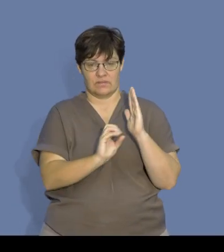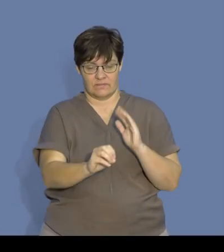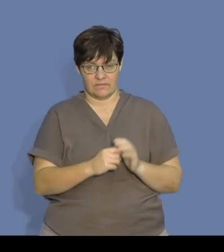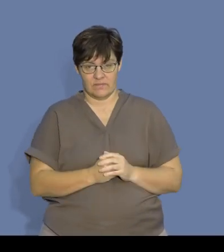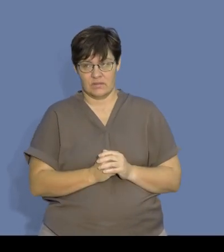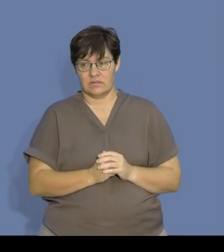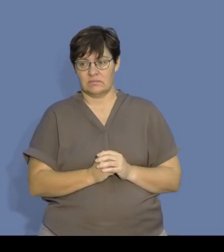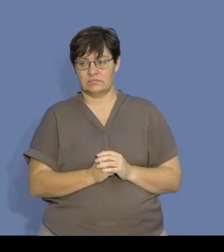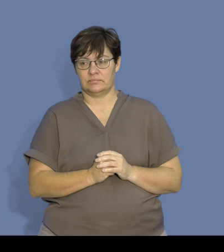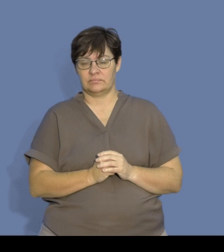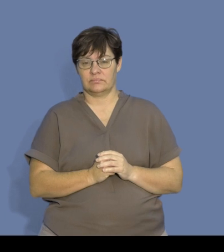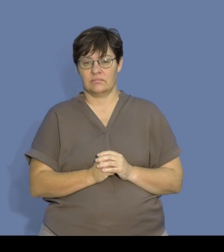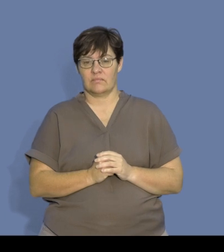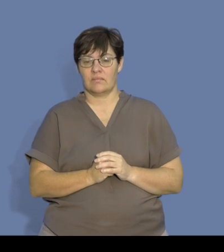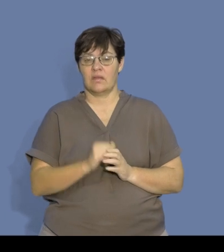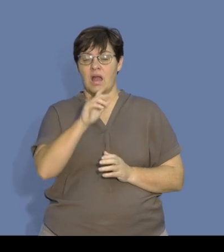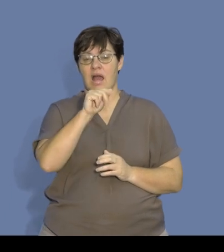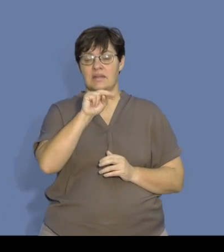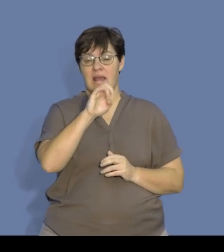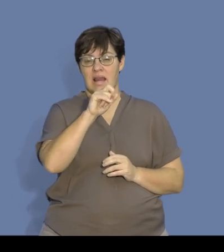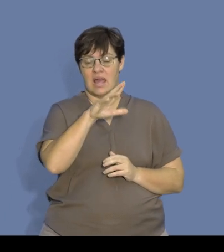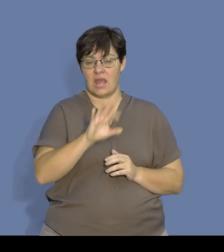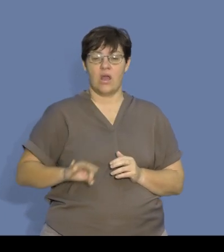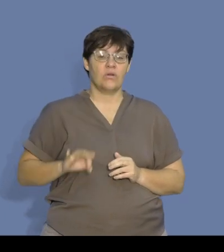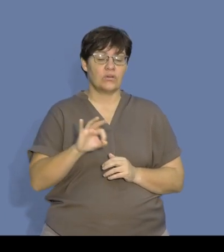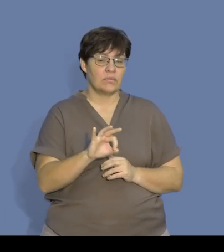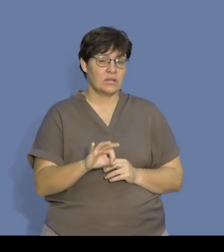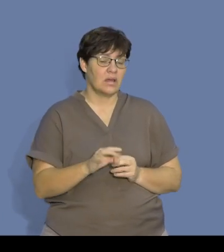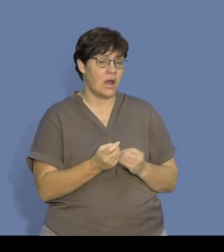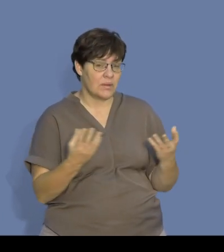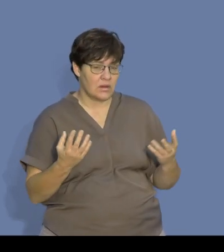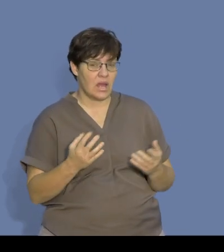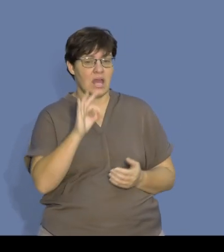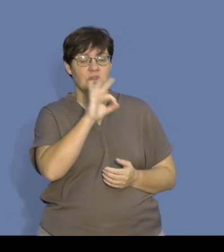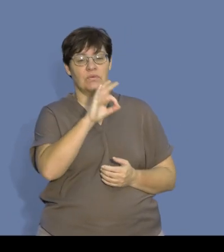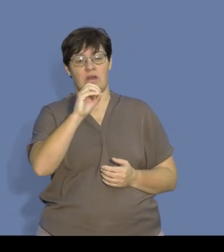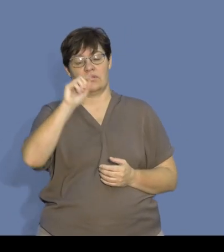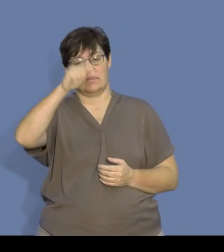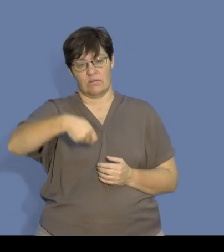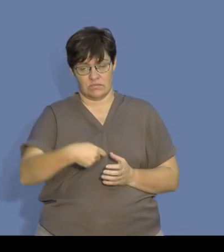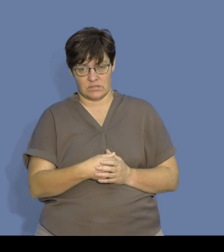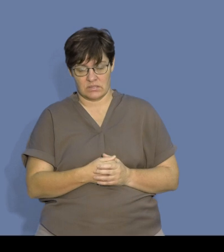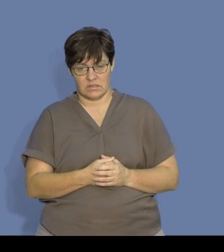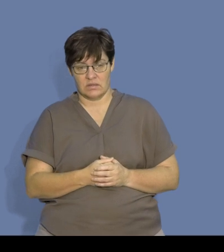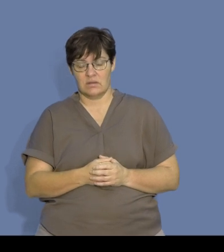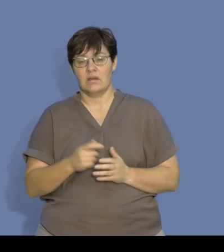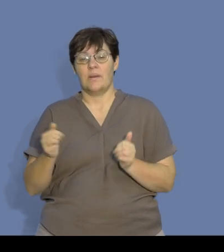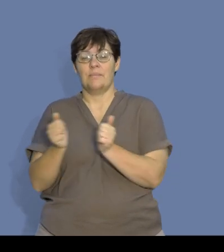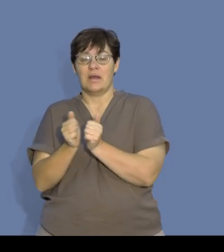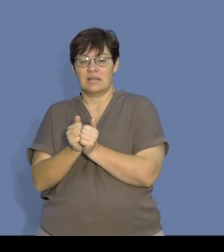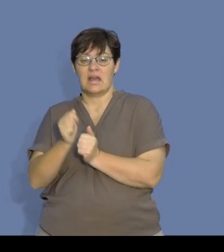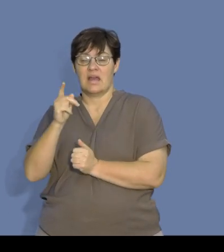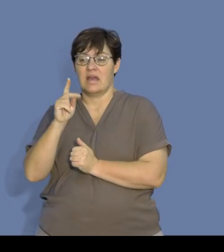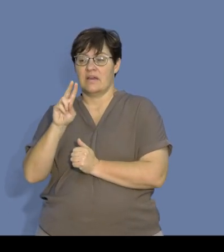the note. So looking at the example, Anele contributed an additional 300,000,